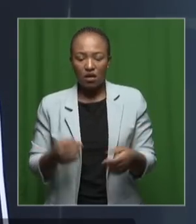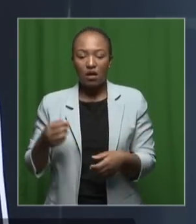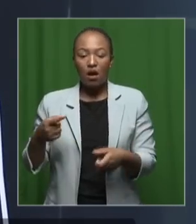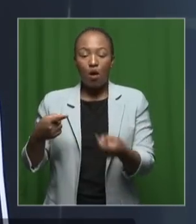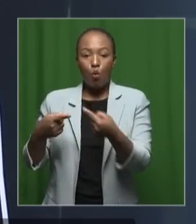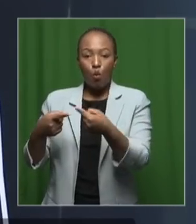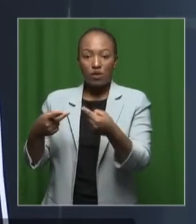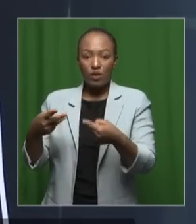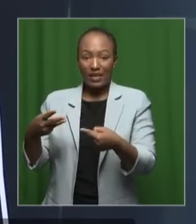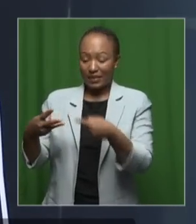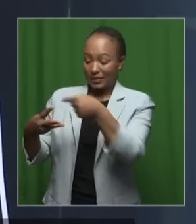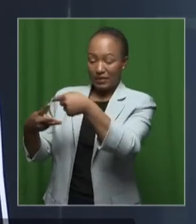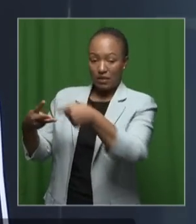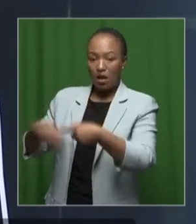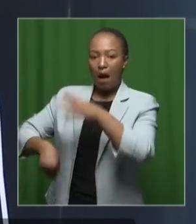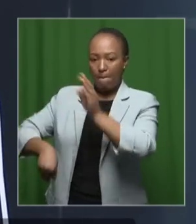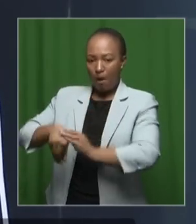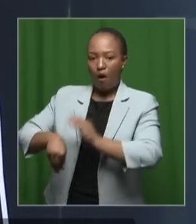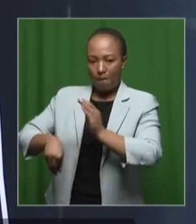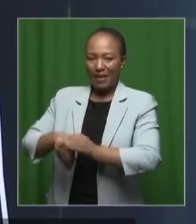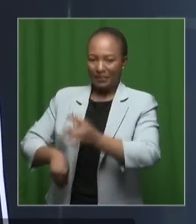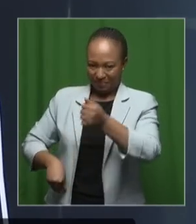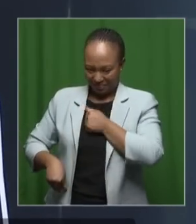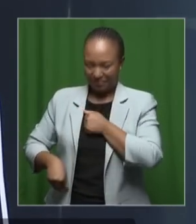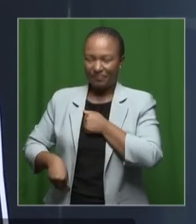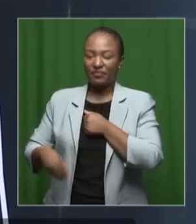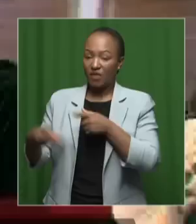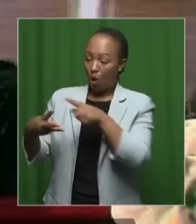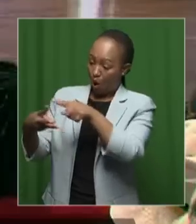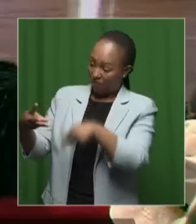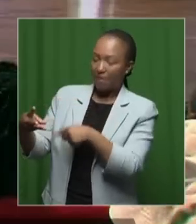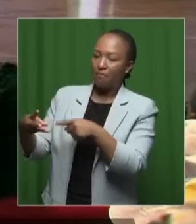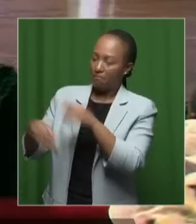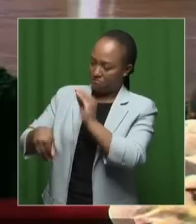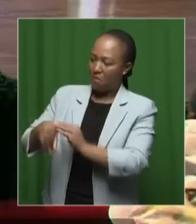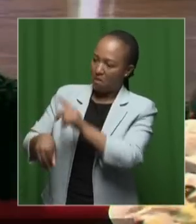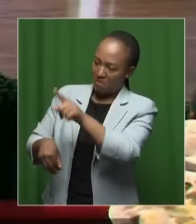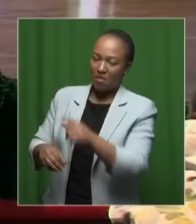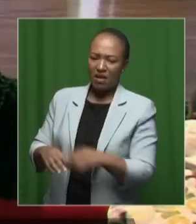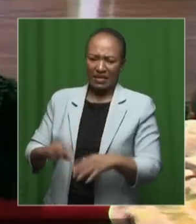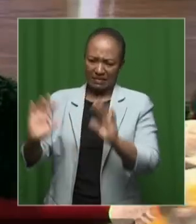they are our problem when it comes to illegal foreigners.